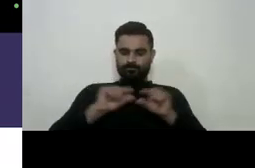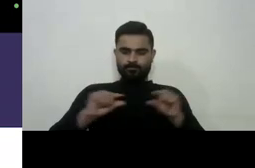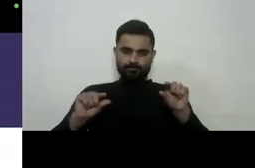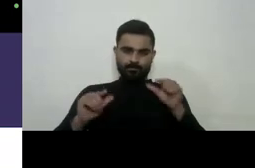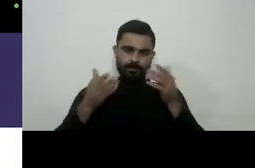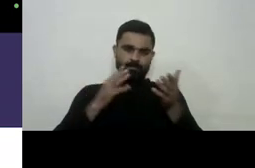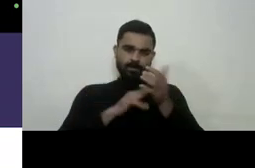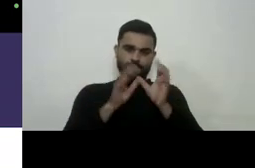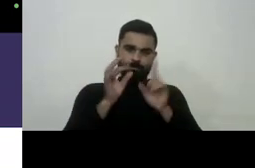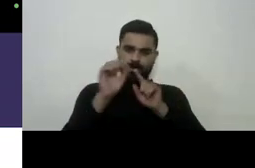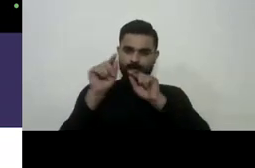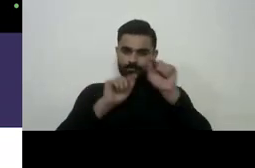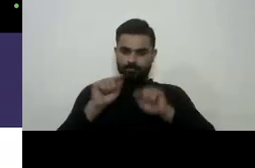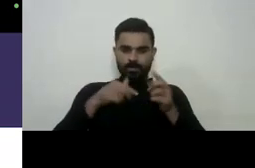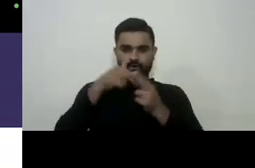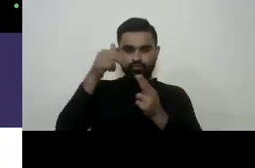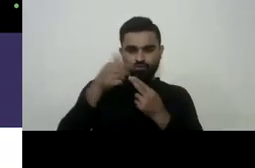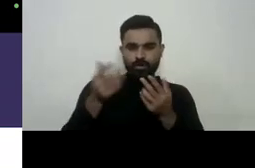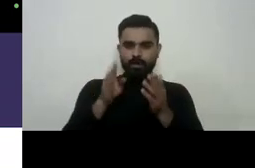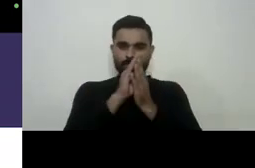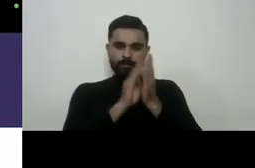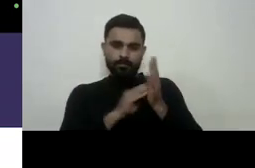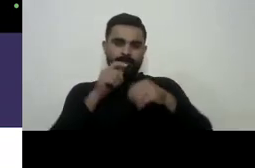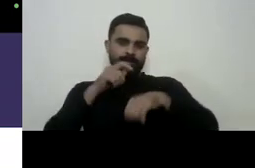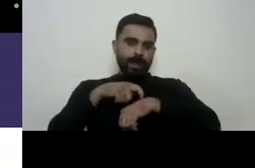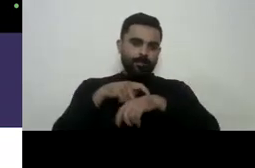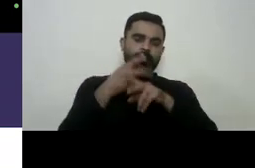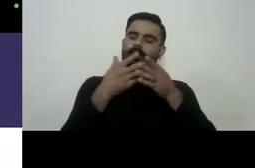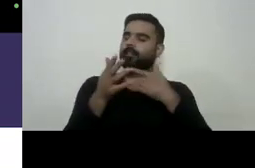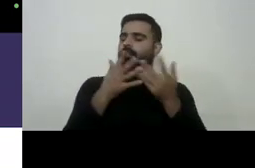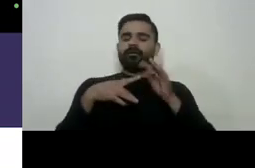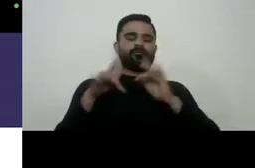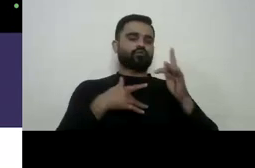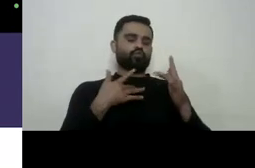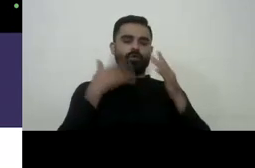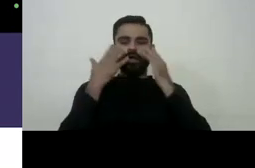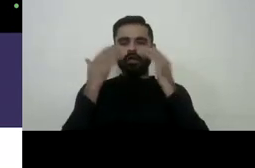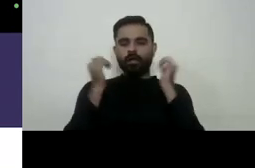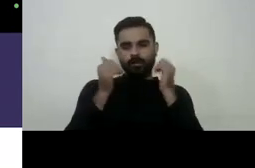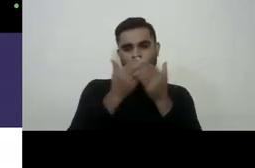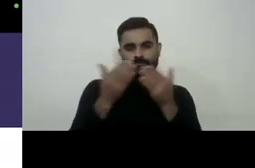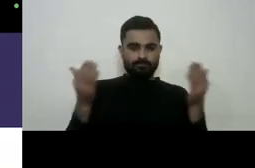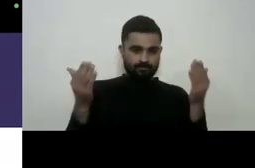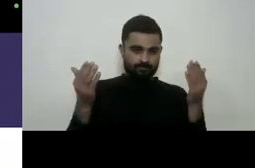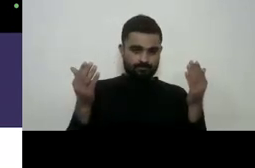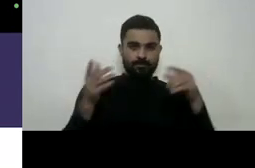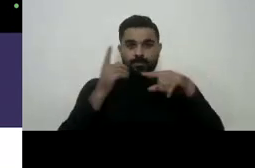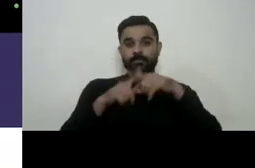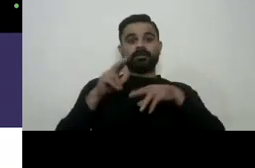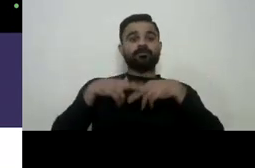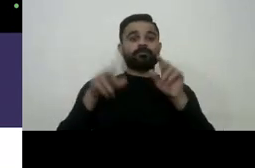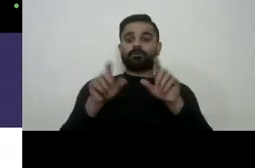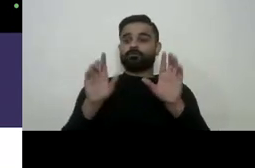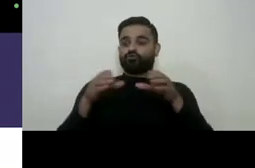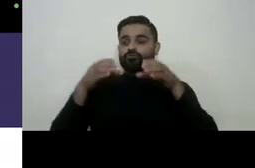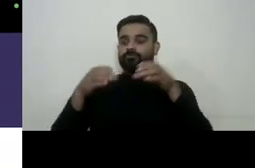mind maps, illustrations, labels, timelines, whatever they find convenient. And finally, each